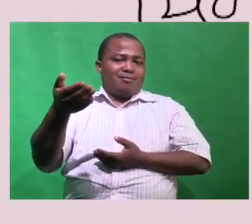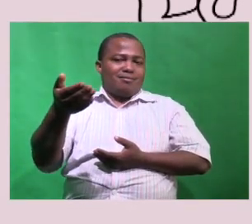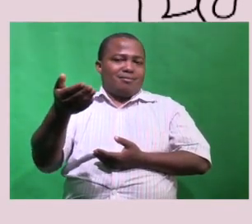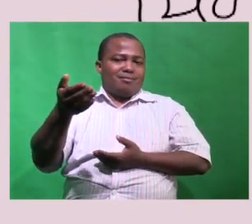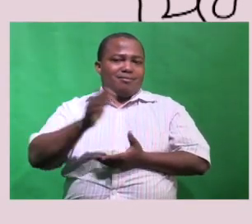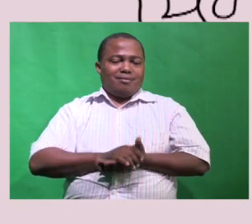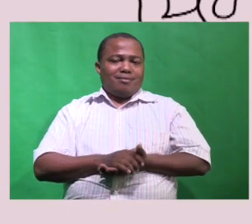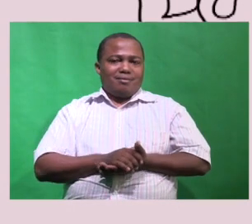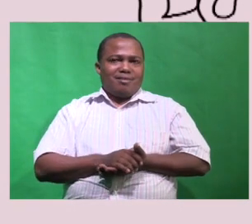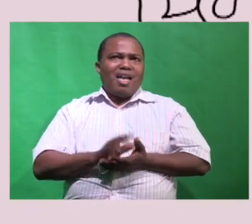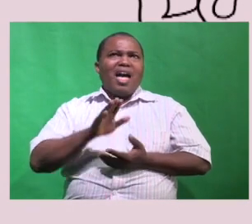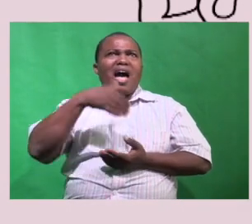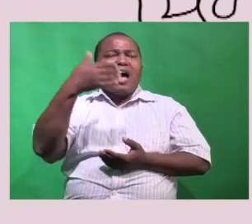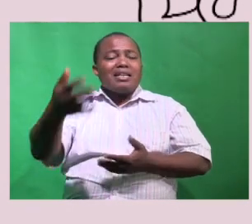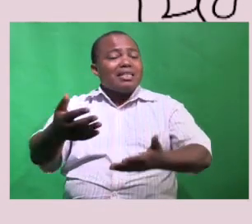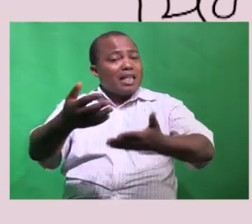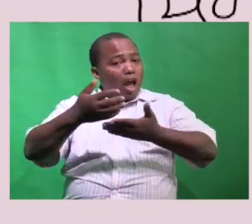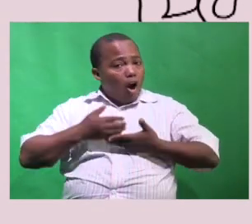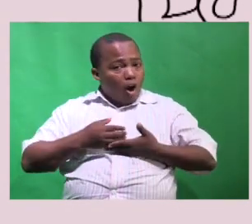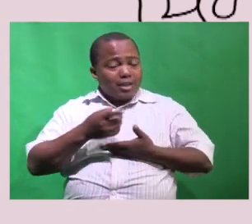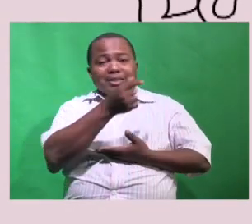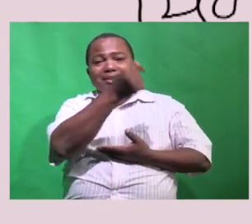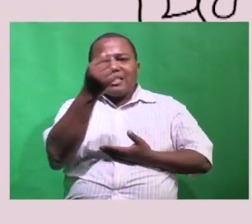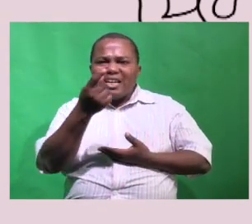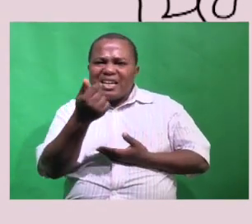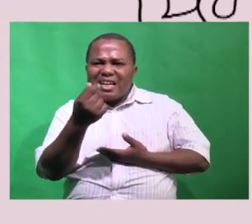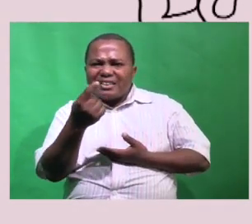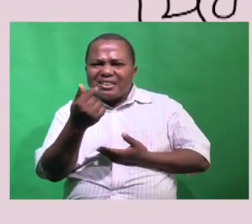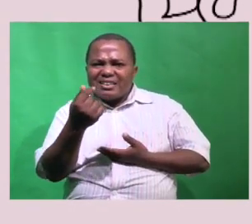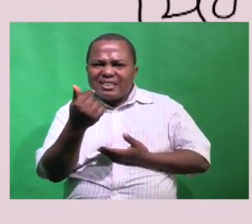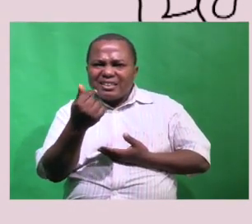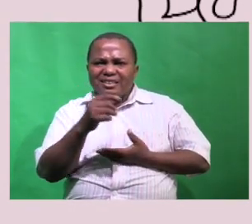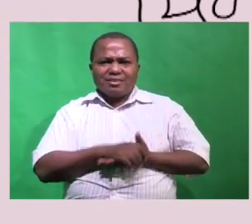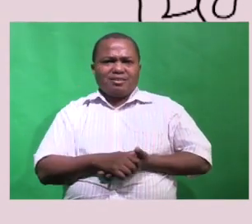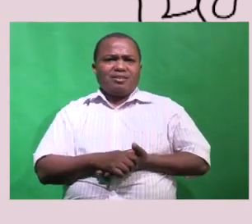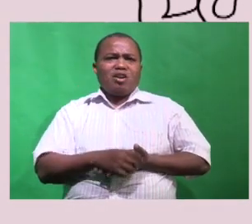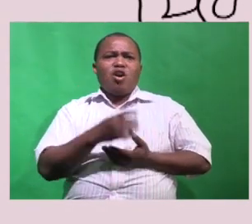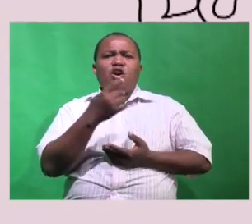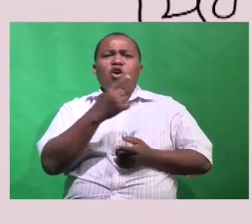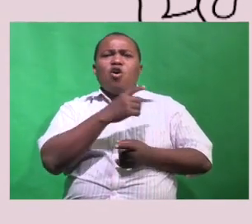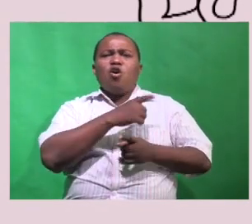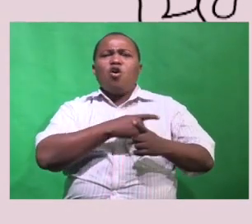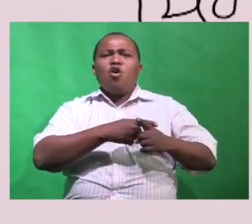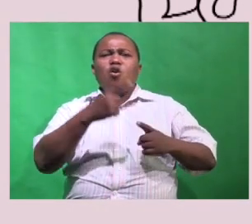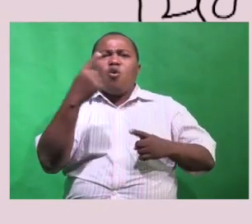another owing is Tanzania shillings 185 on 31st December